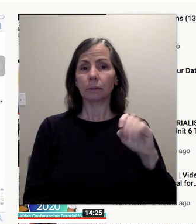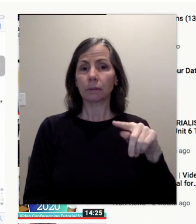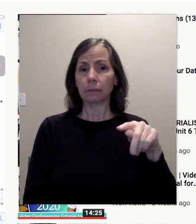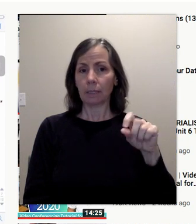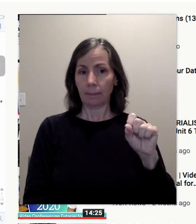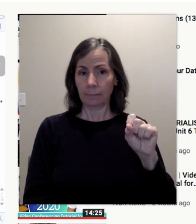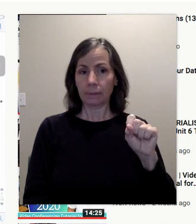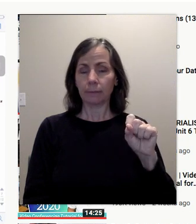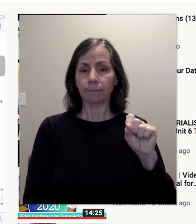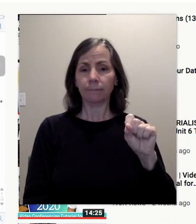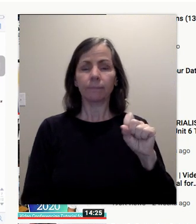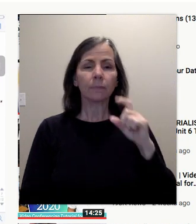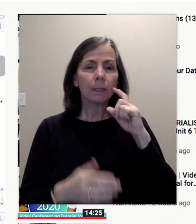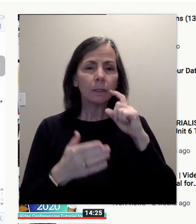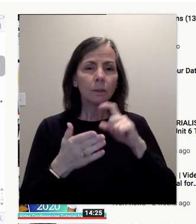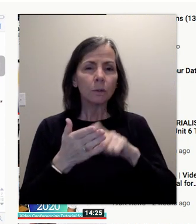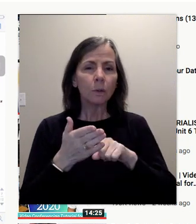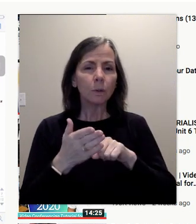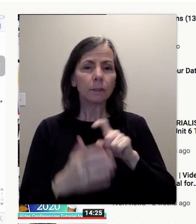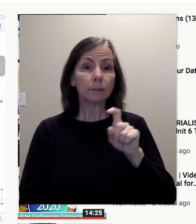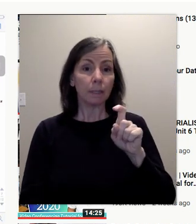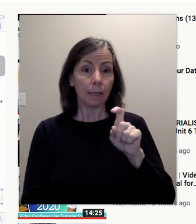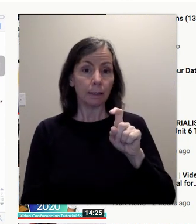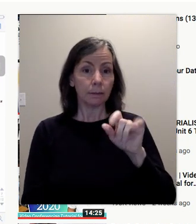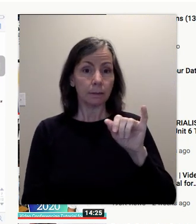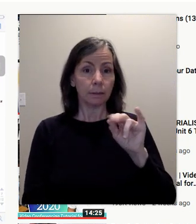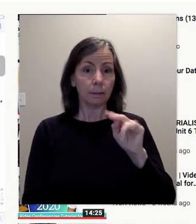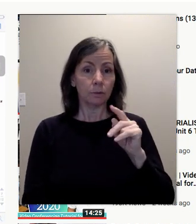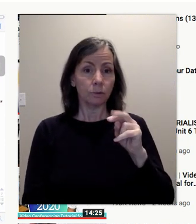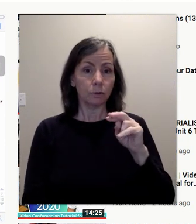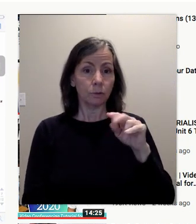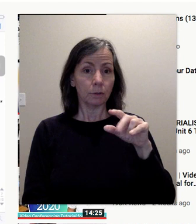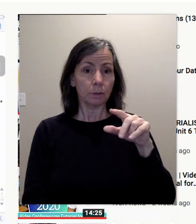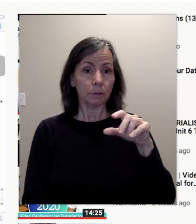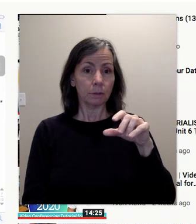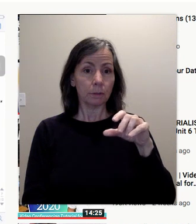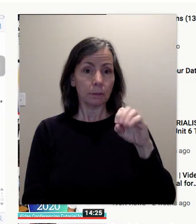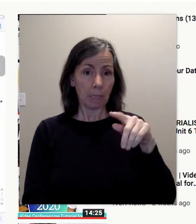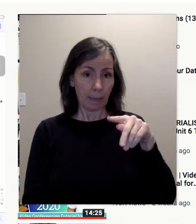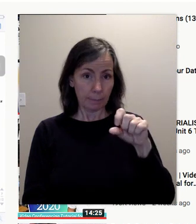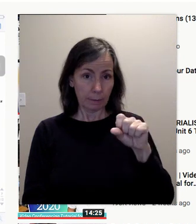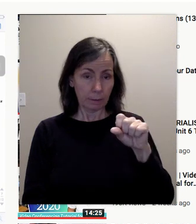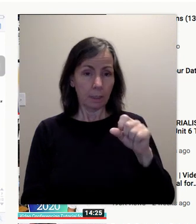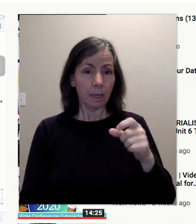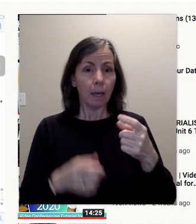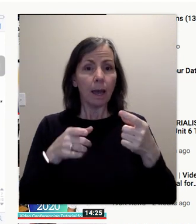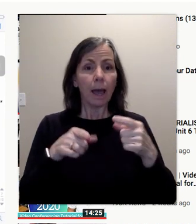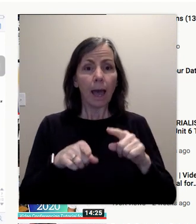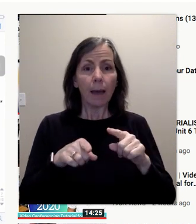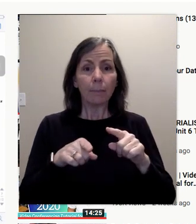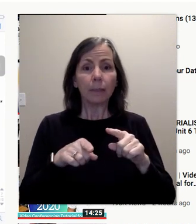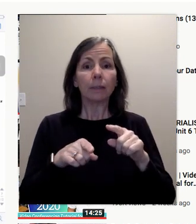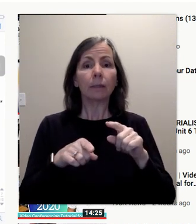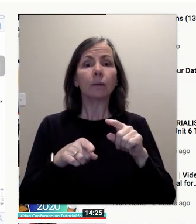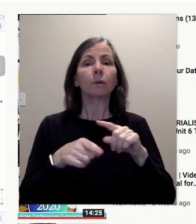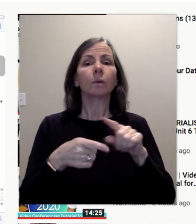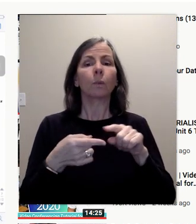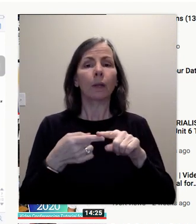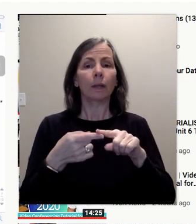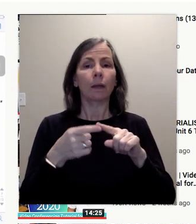Notice that our x-intercepts happen when f of x is